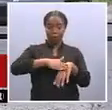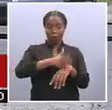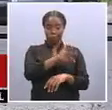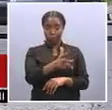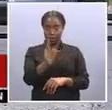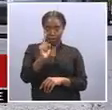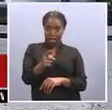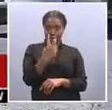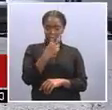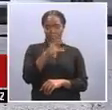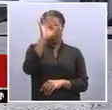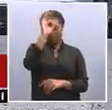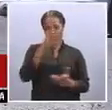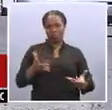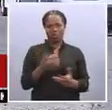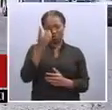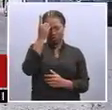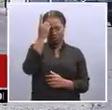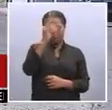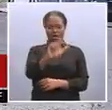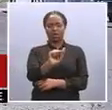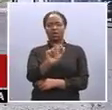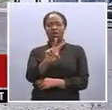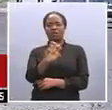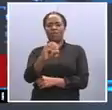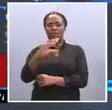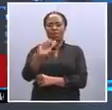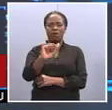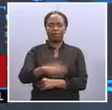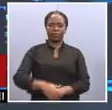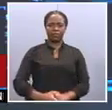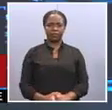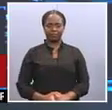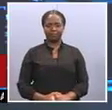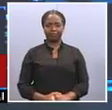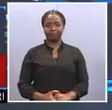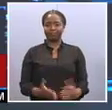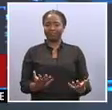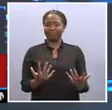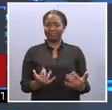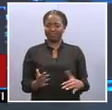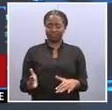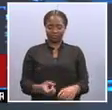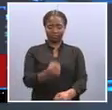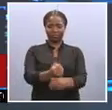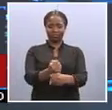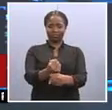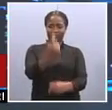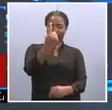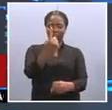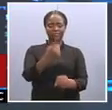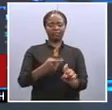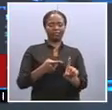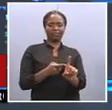attack. Dasen Thathiah, Avoca in Durban. To another horrific story about a parent killed in front of